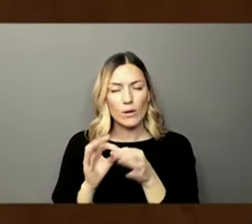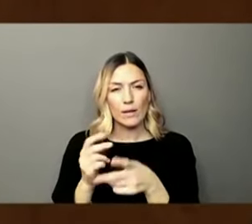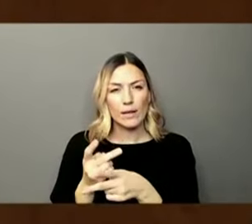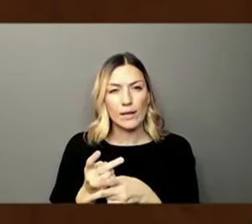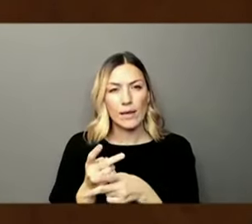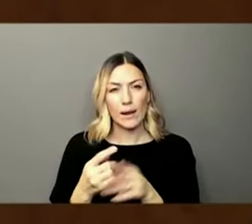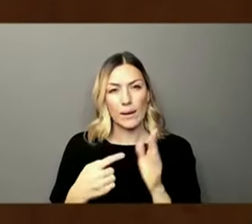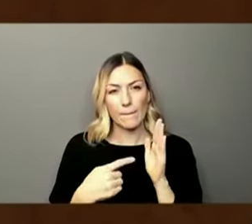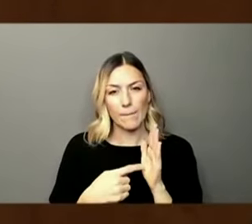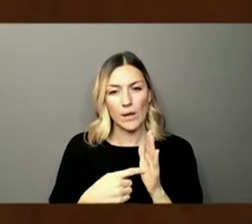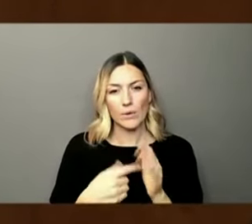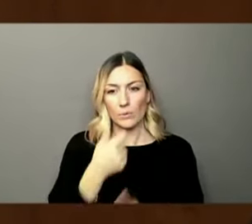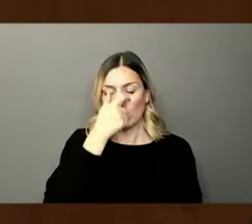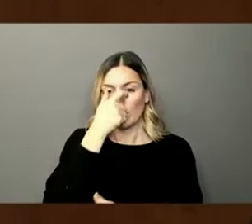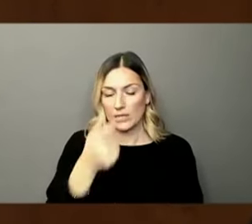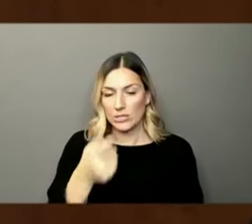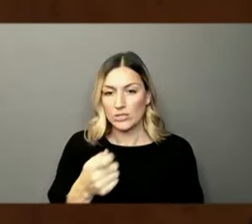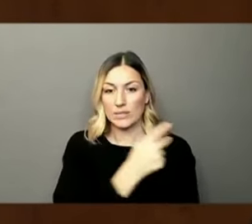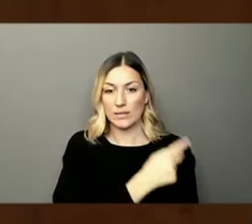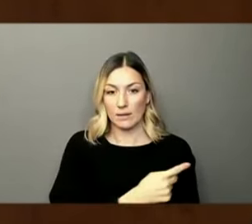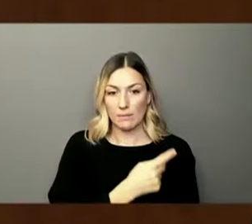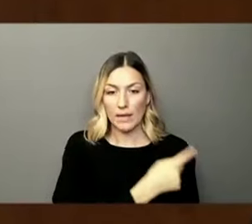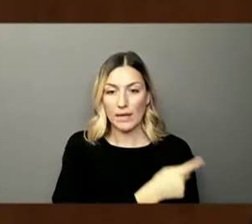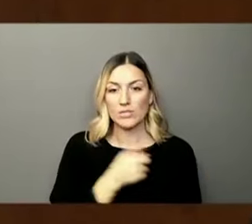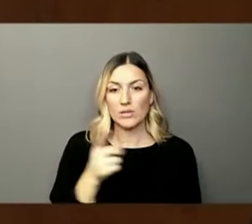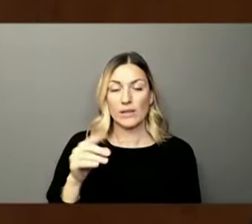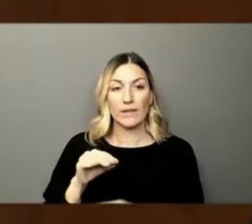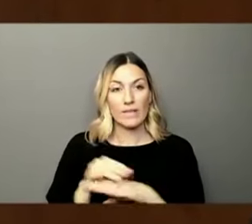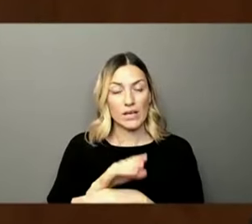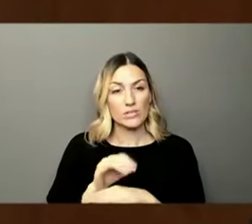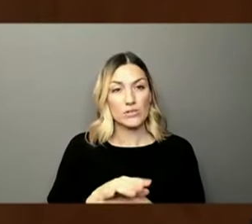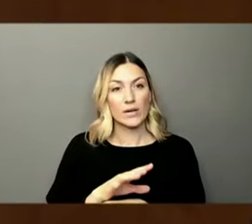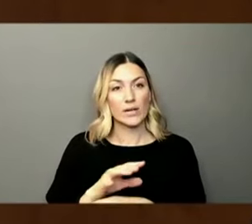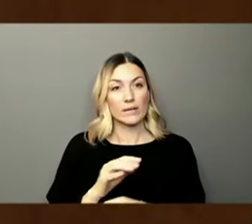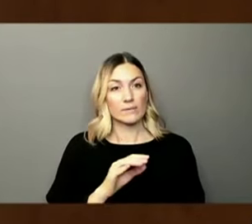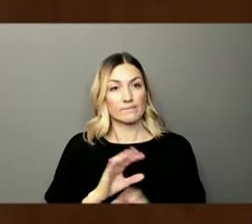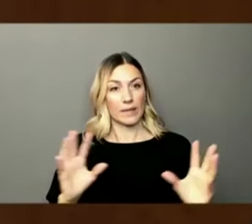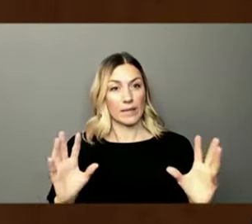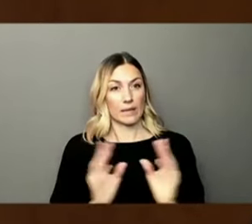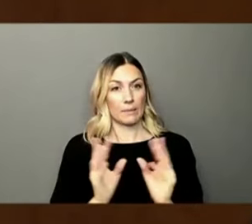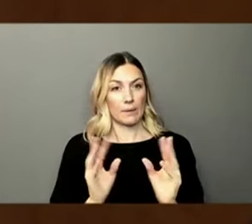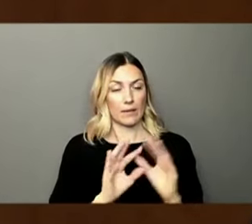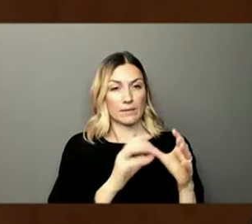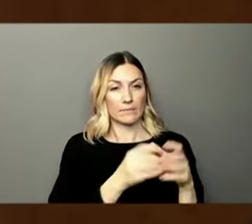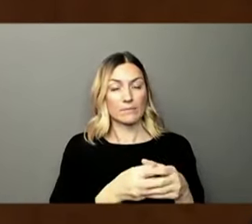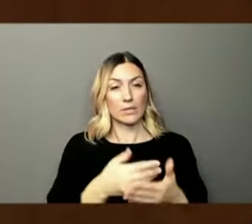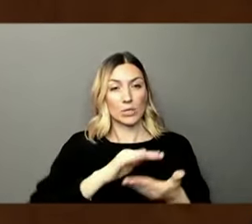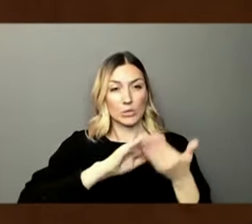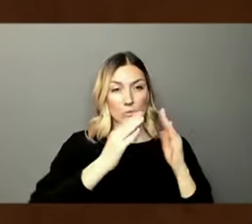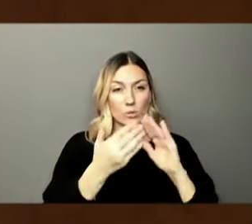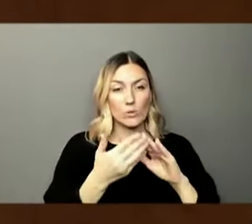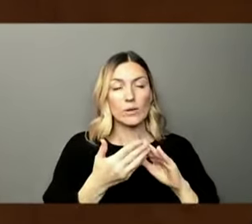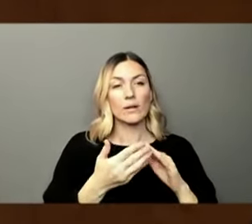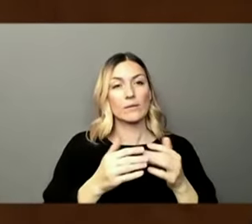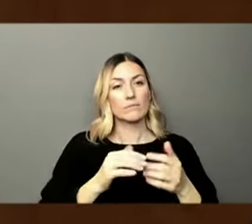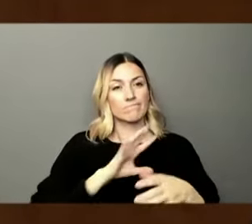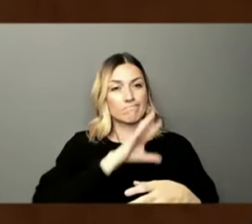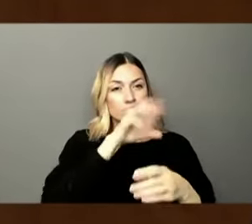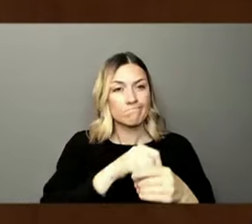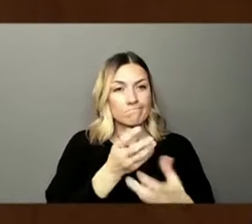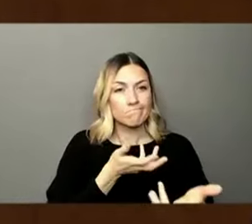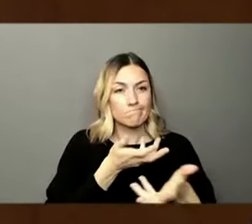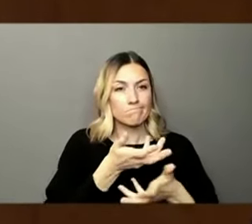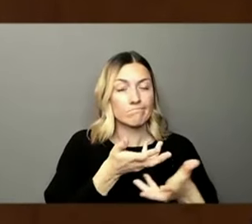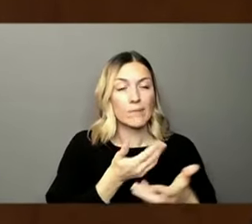very interested in the patient voice and have patient advisory committees. We are engaging with the community and community allies, so we know what the